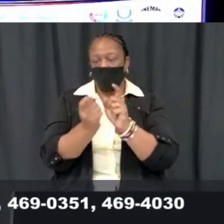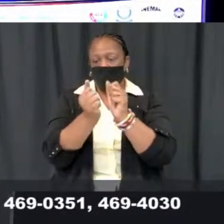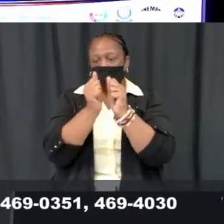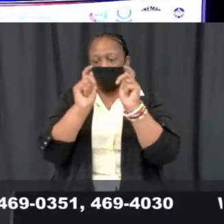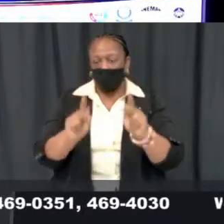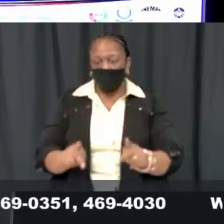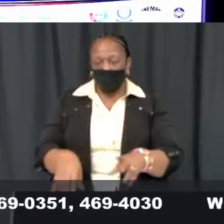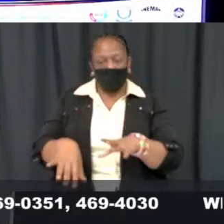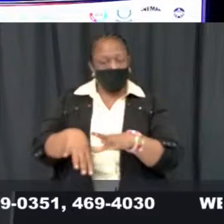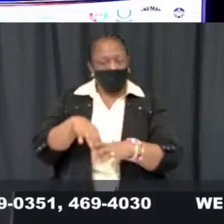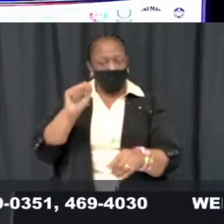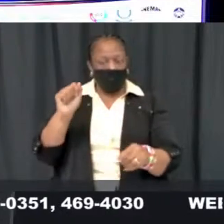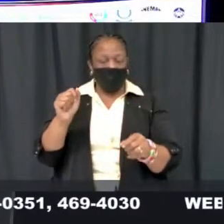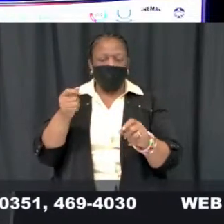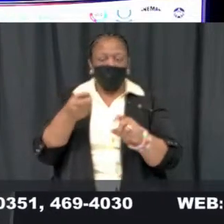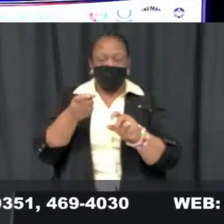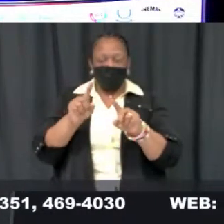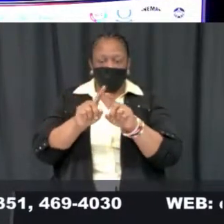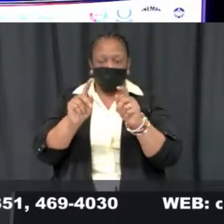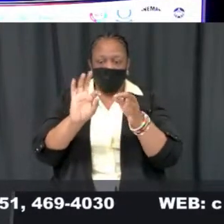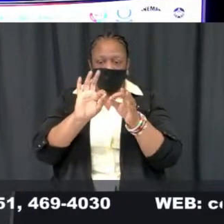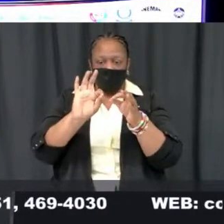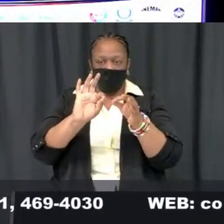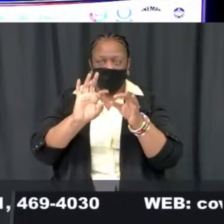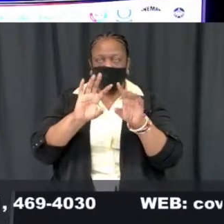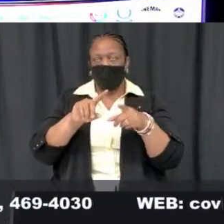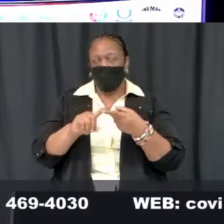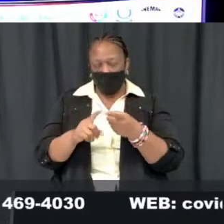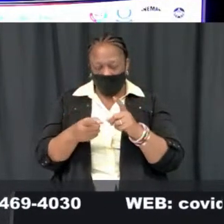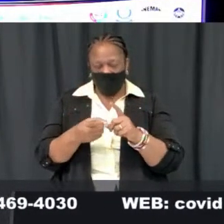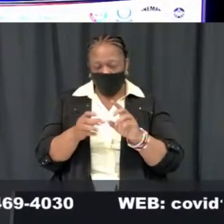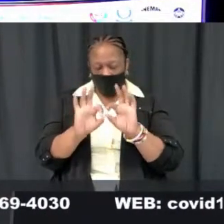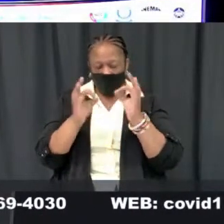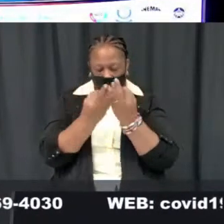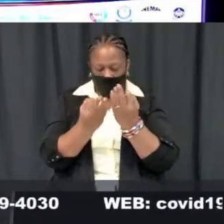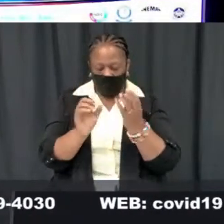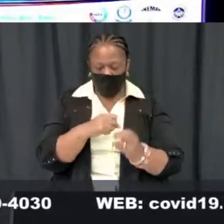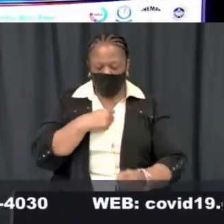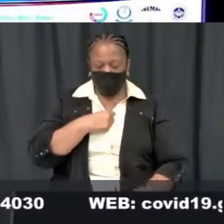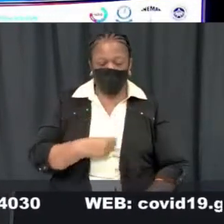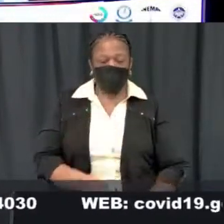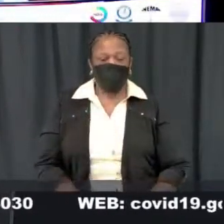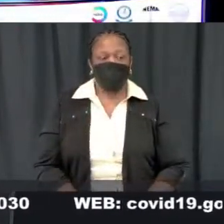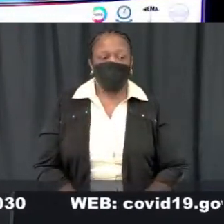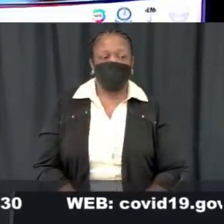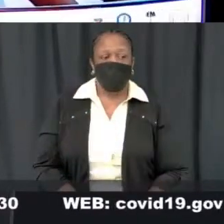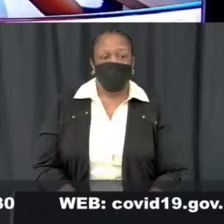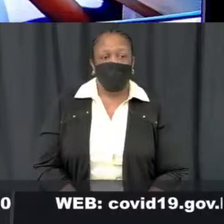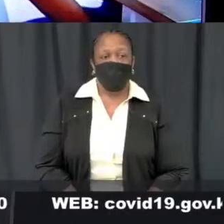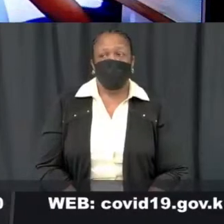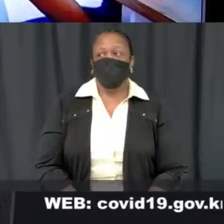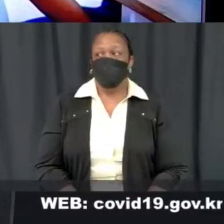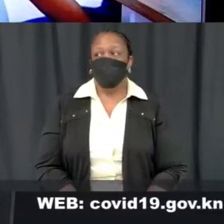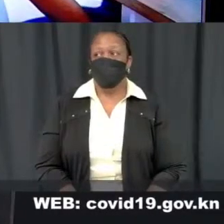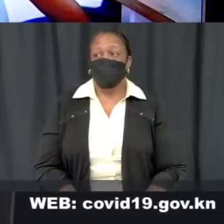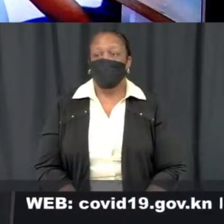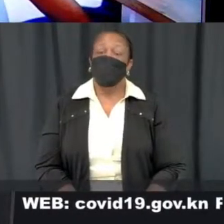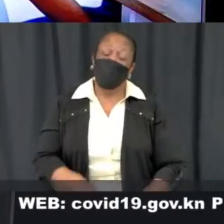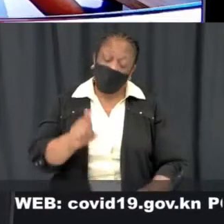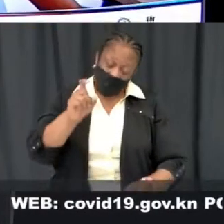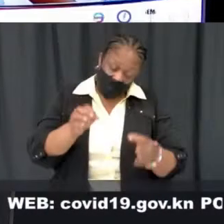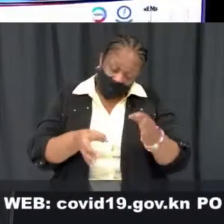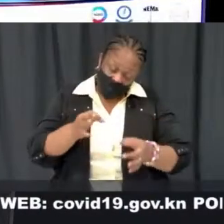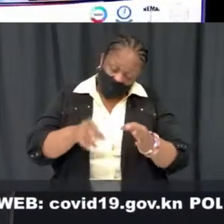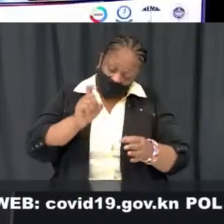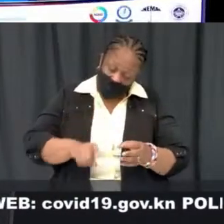out to access essential services like food, medicine, and banking services.